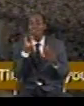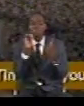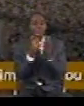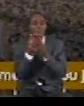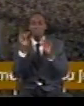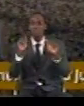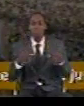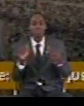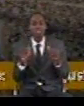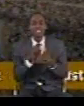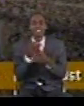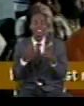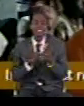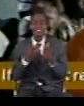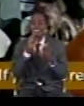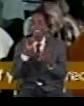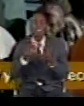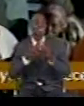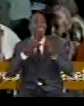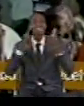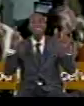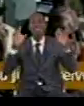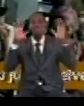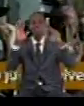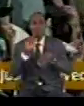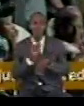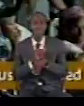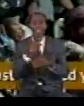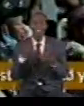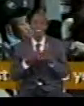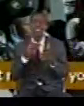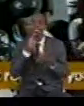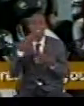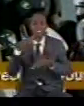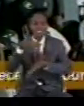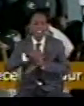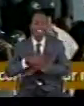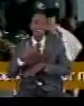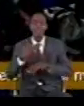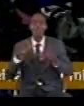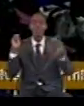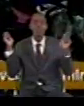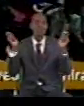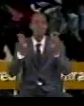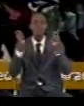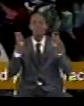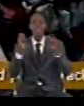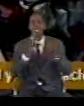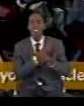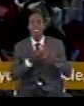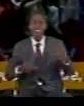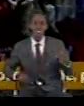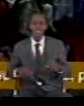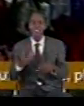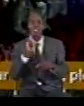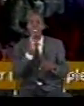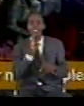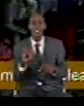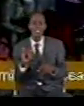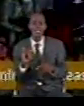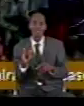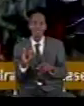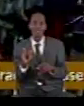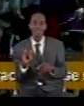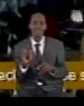miracle. This is night of jubilation. The Lord is pouring miracles all over.